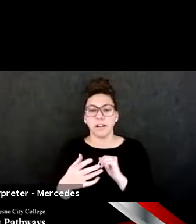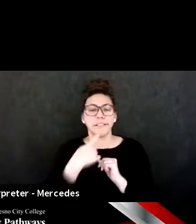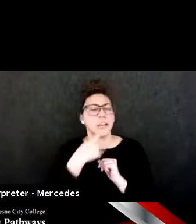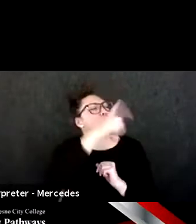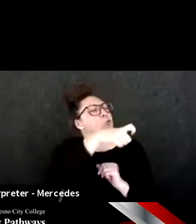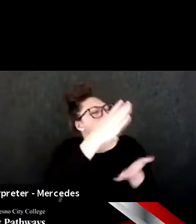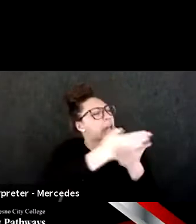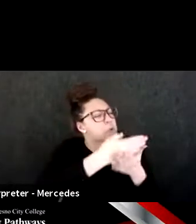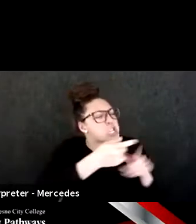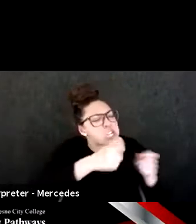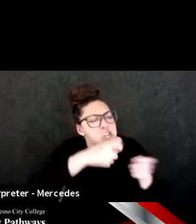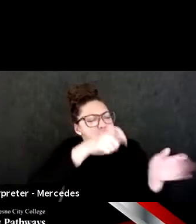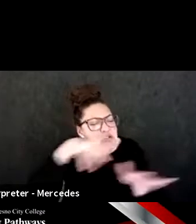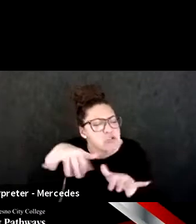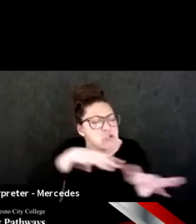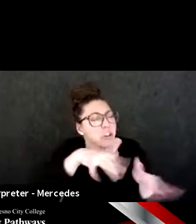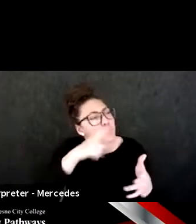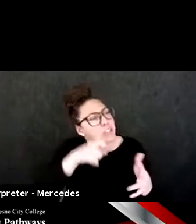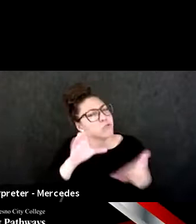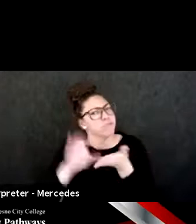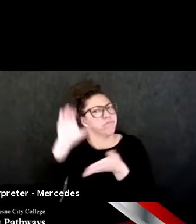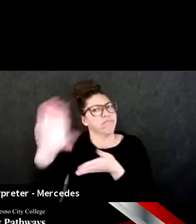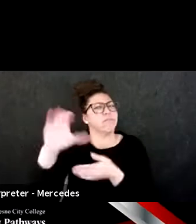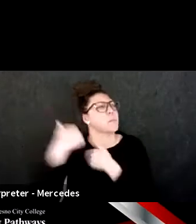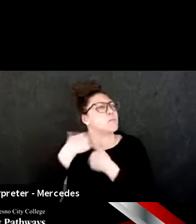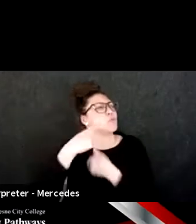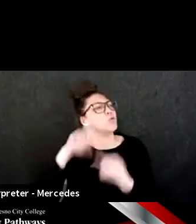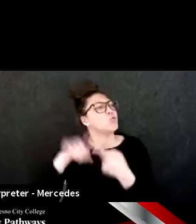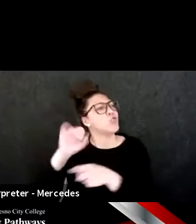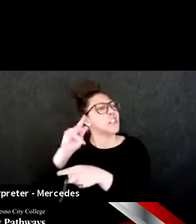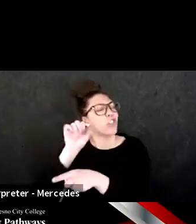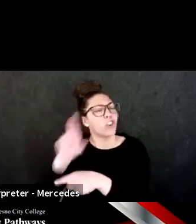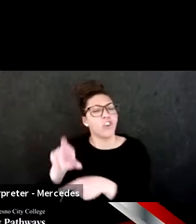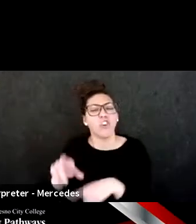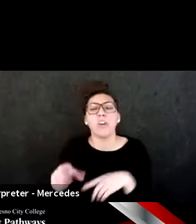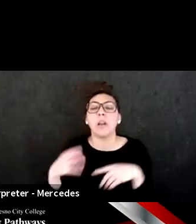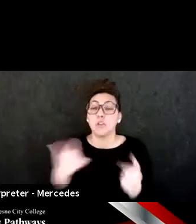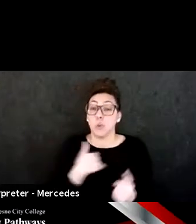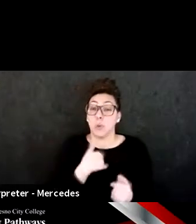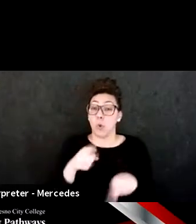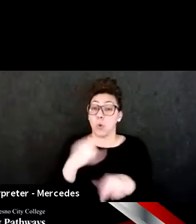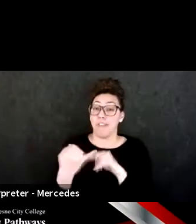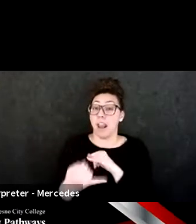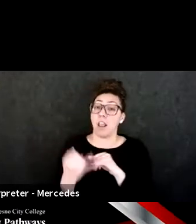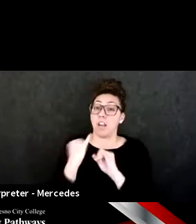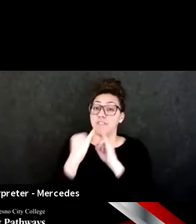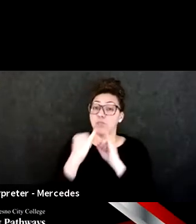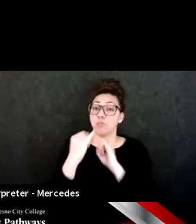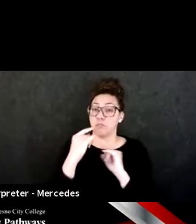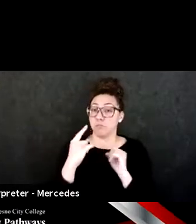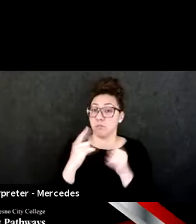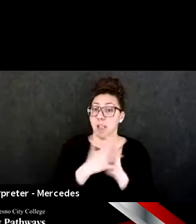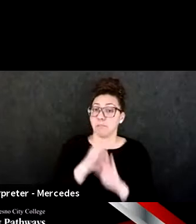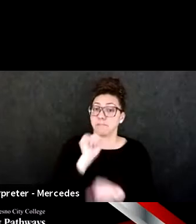and delegate authority to the chancellor. And so when we were going through our final interviews to get accredited, and